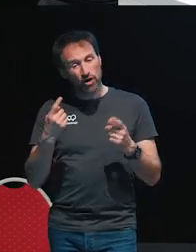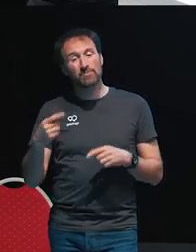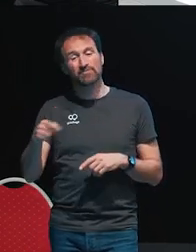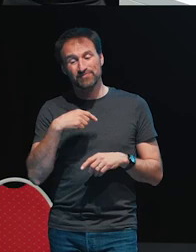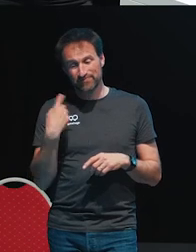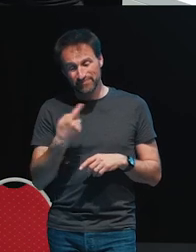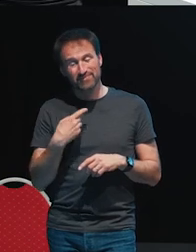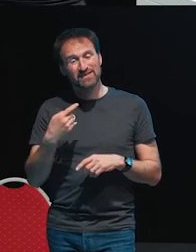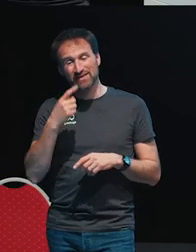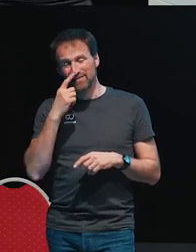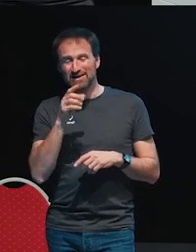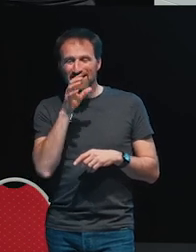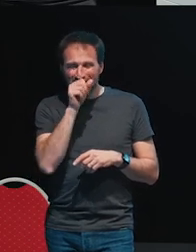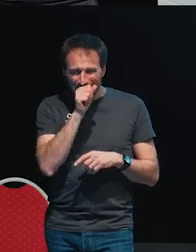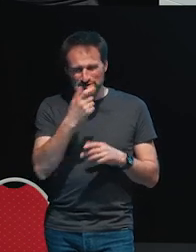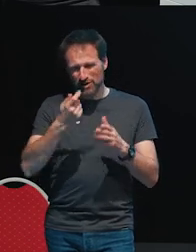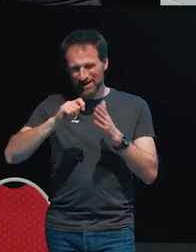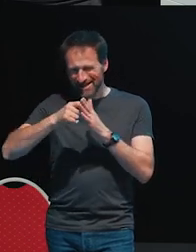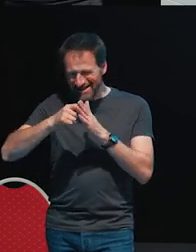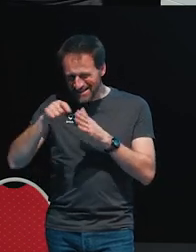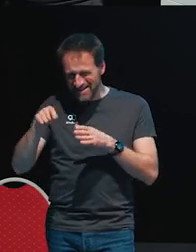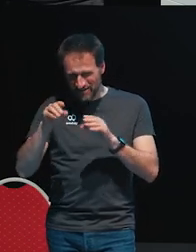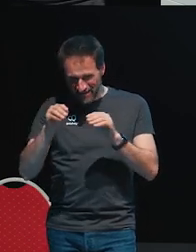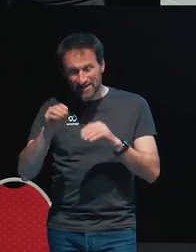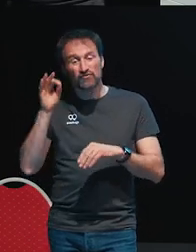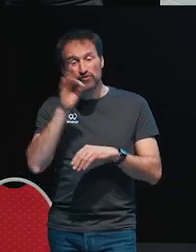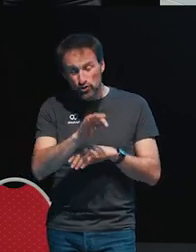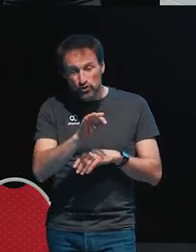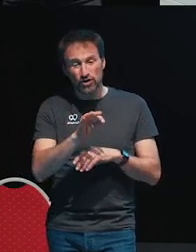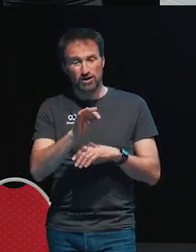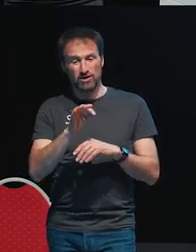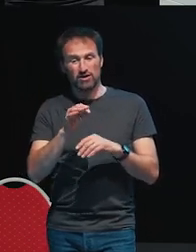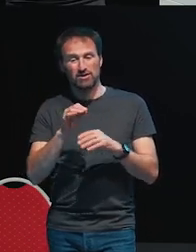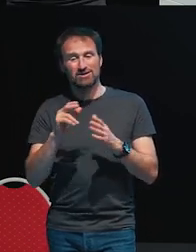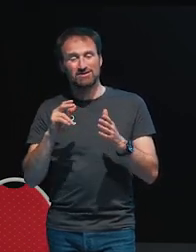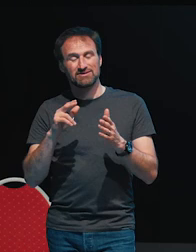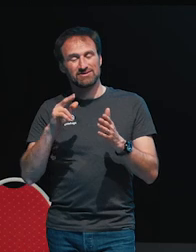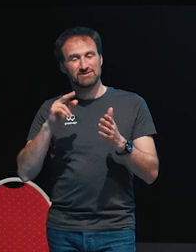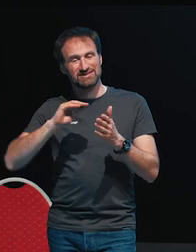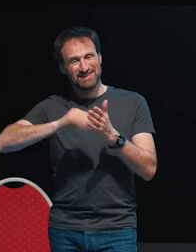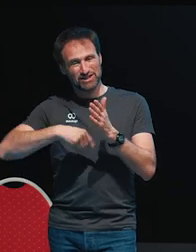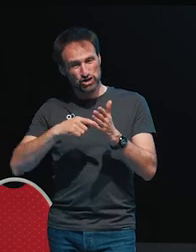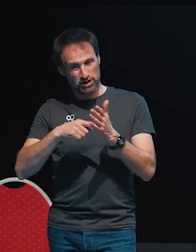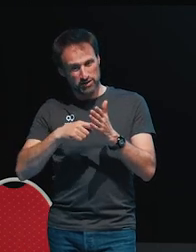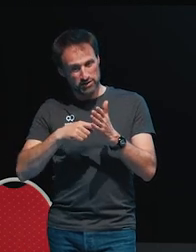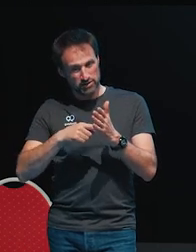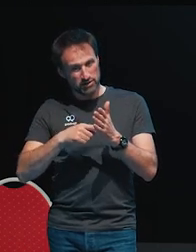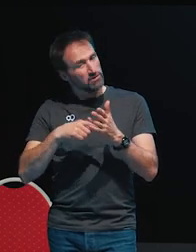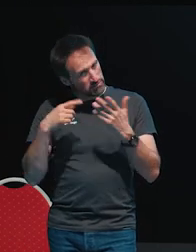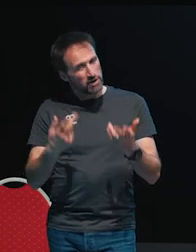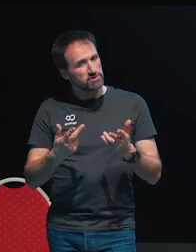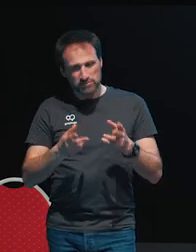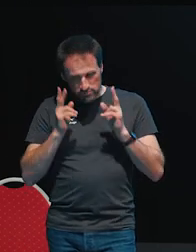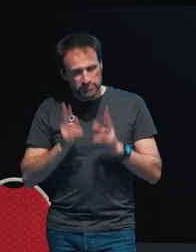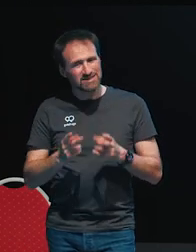long as you know the secret or the key to verify its signature, you can kind of use these tokens, right? Does this approach